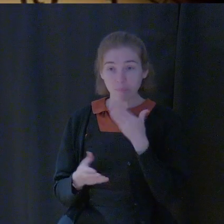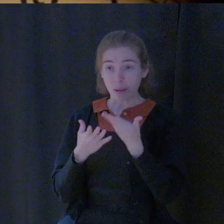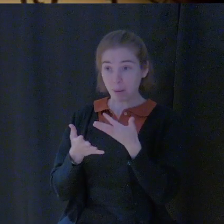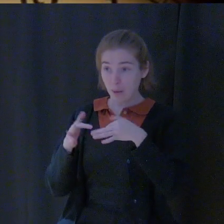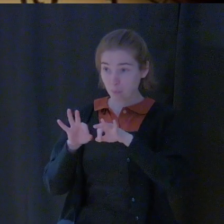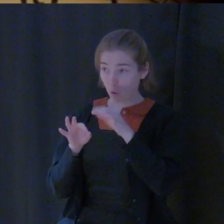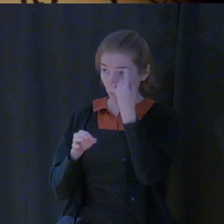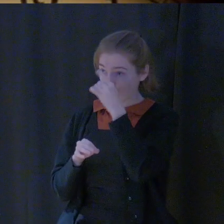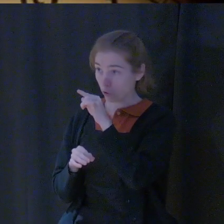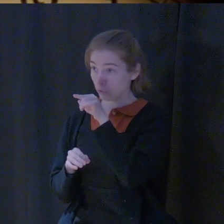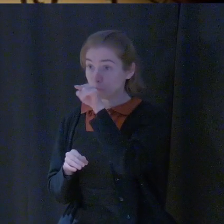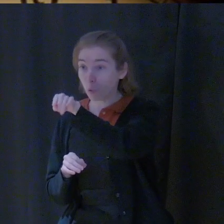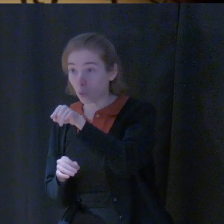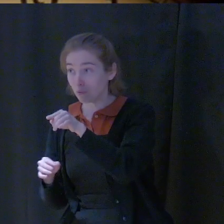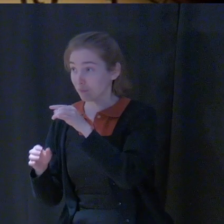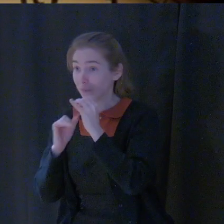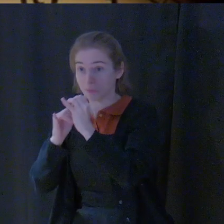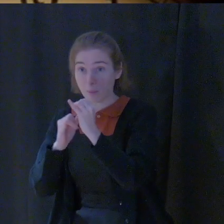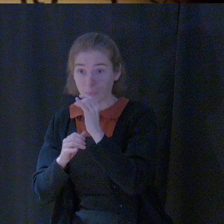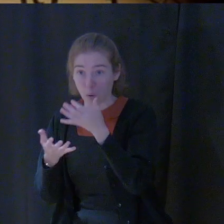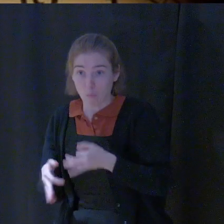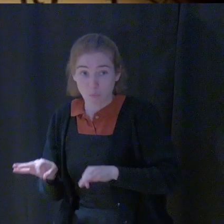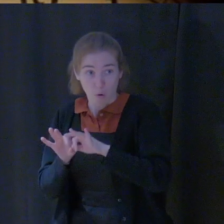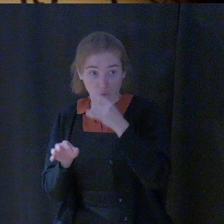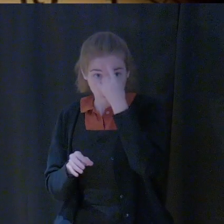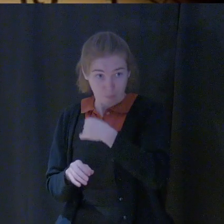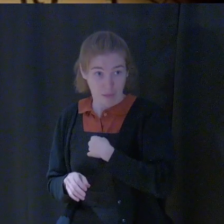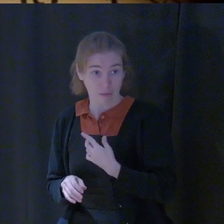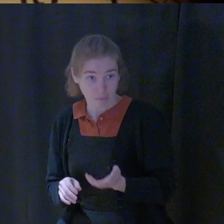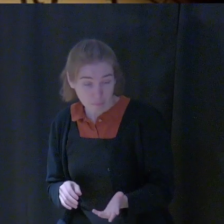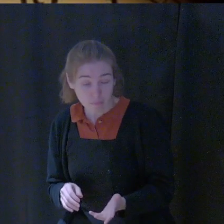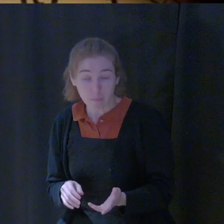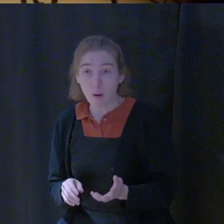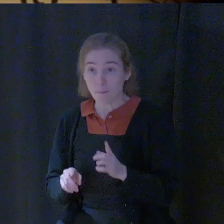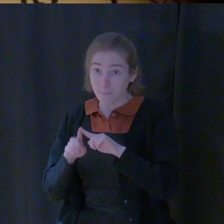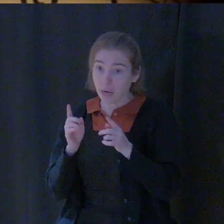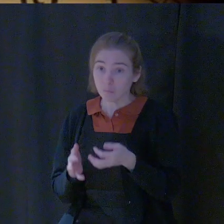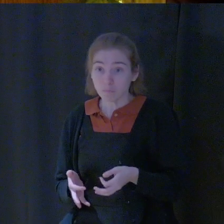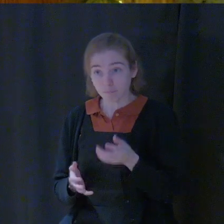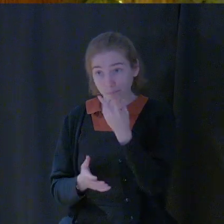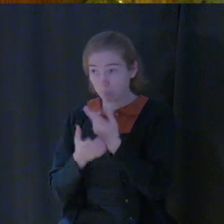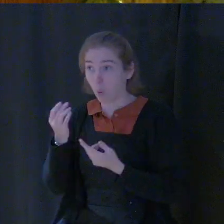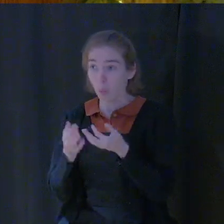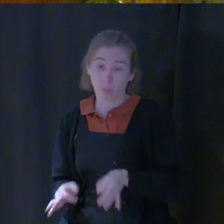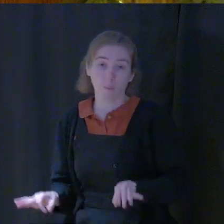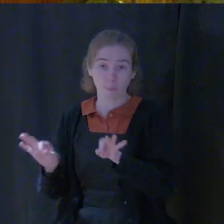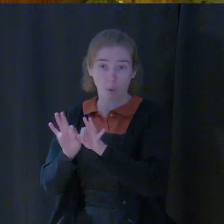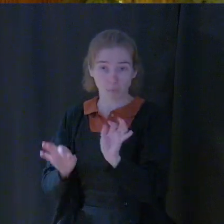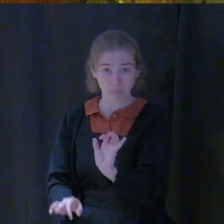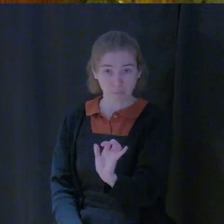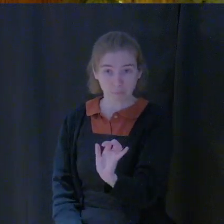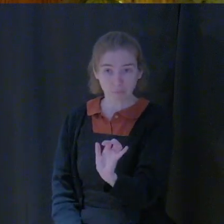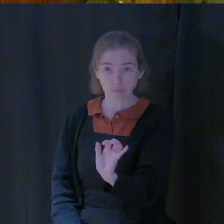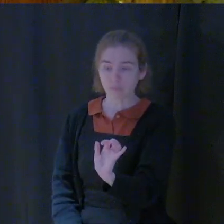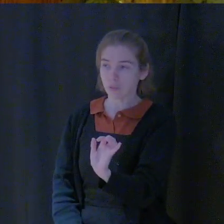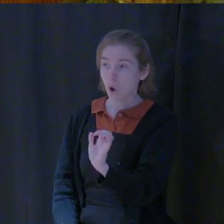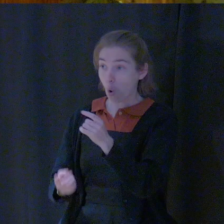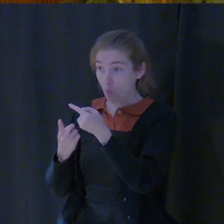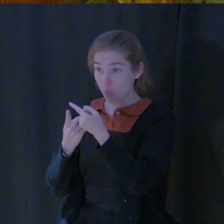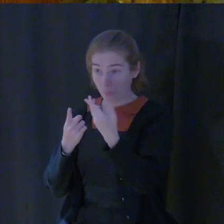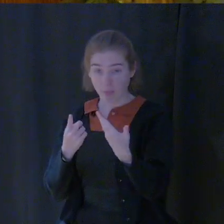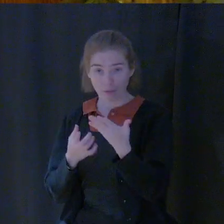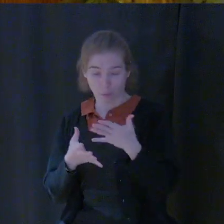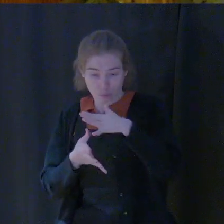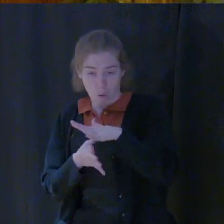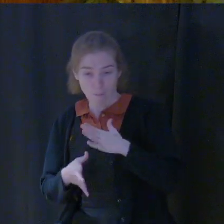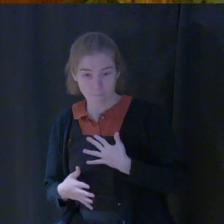important to you may not be the same thing as important to me, but they are important. One of the things that is a priority